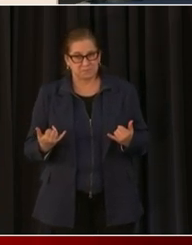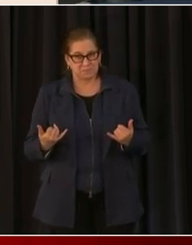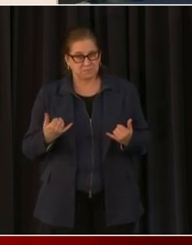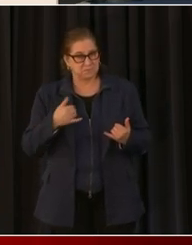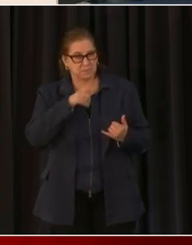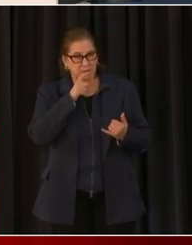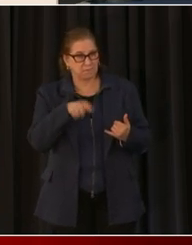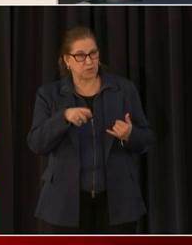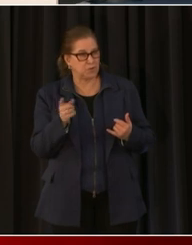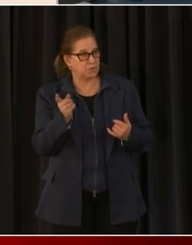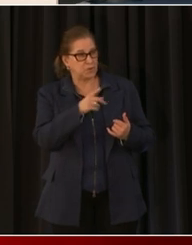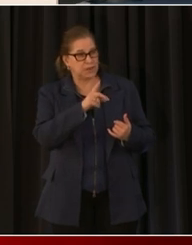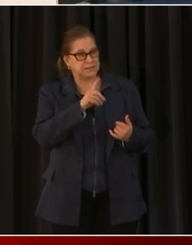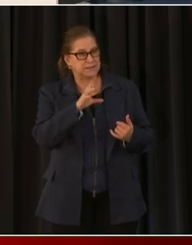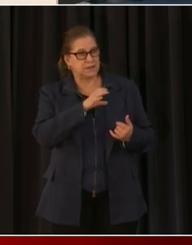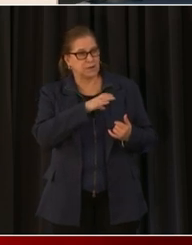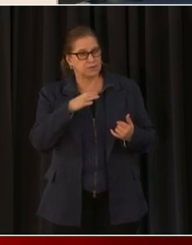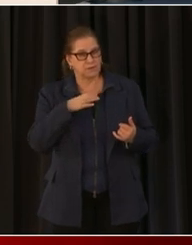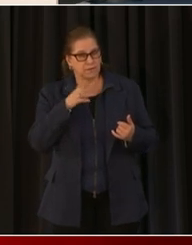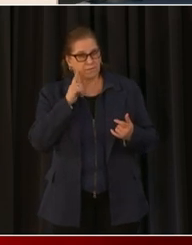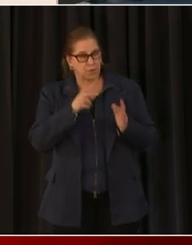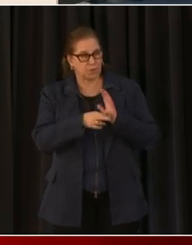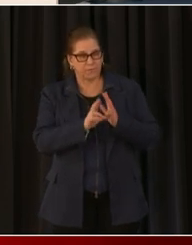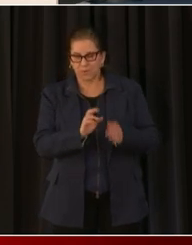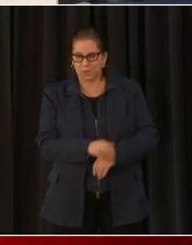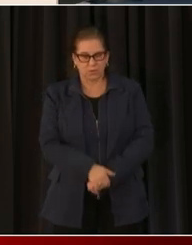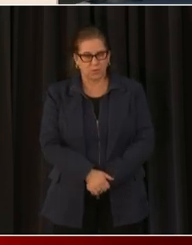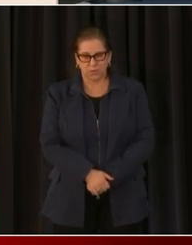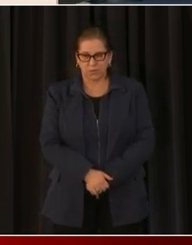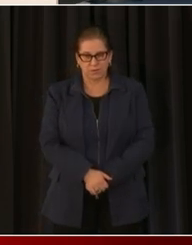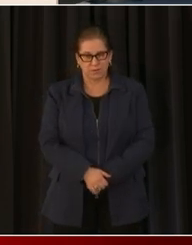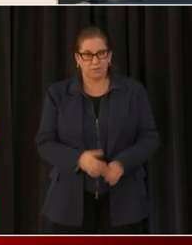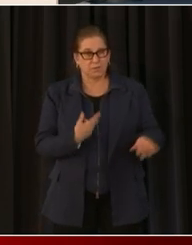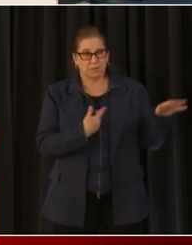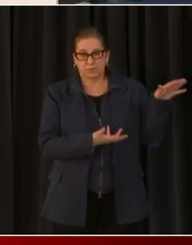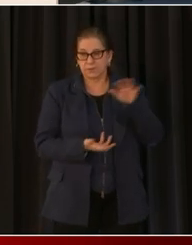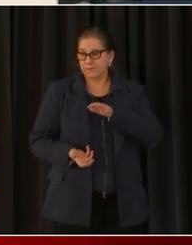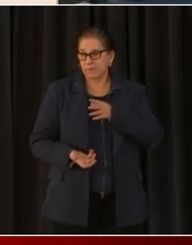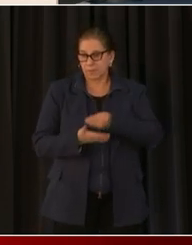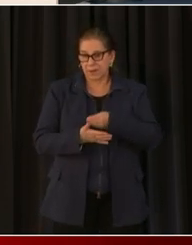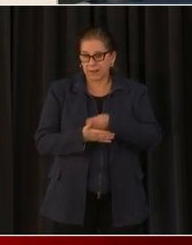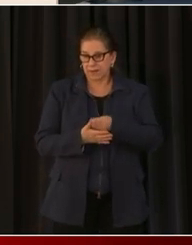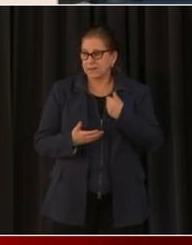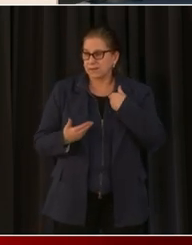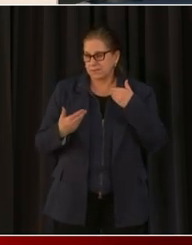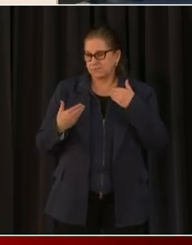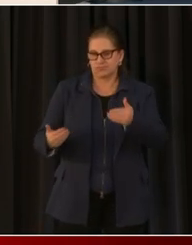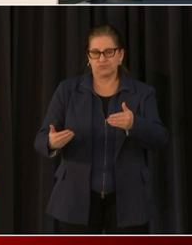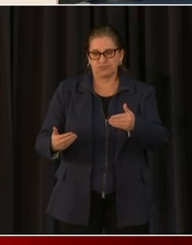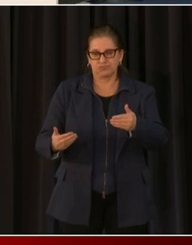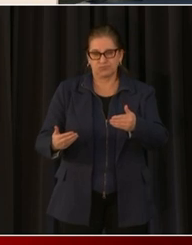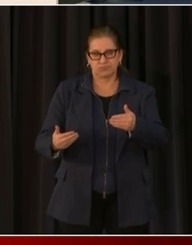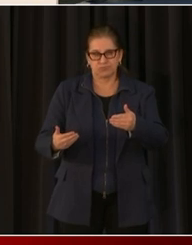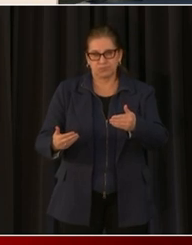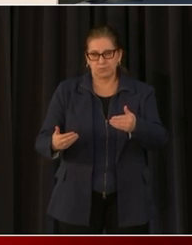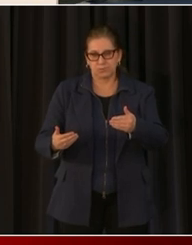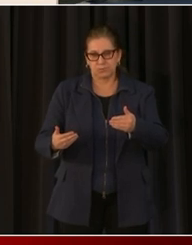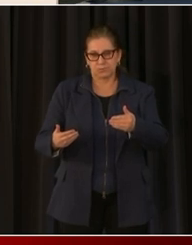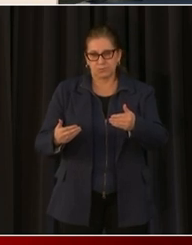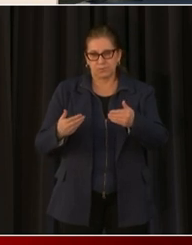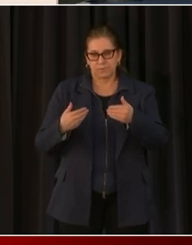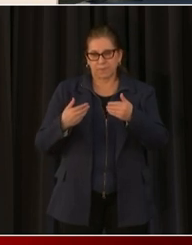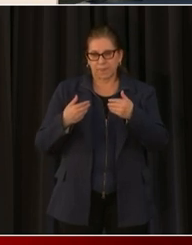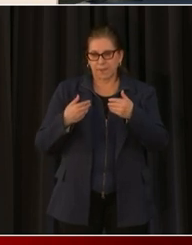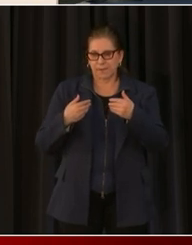review process when you use these stimulus funds? No, as soon as we receive those funds, we expect the schools to go to